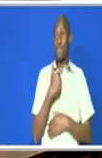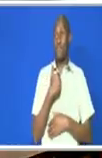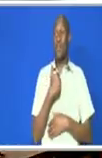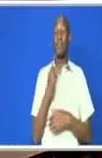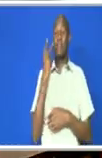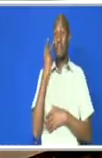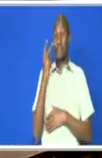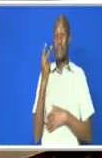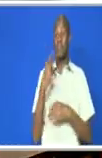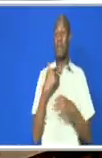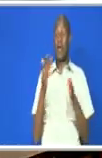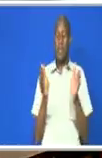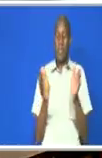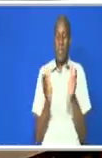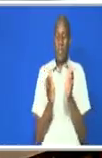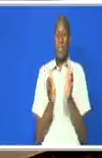at my heap now.